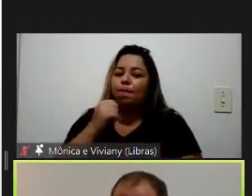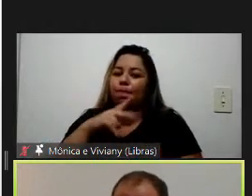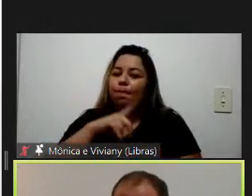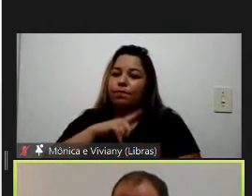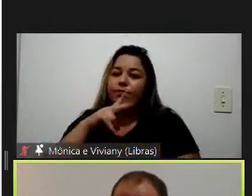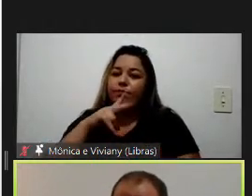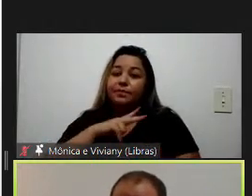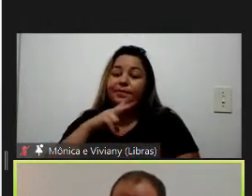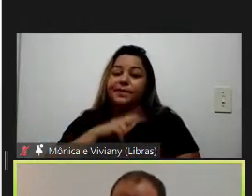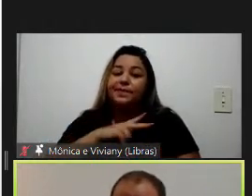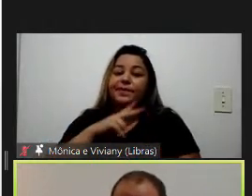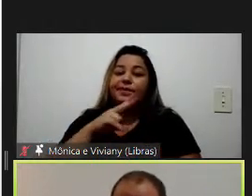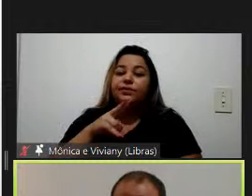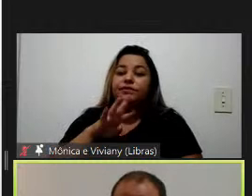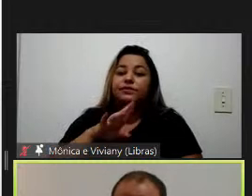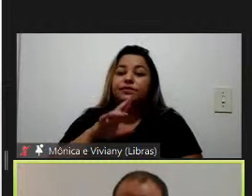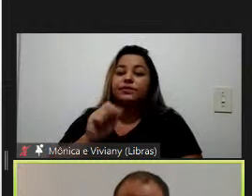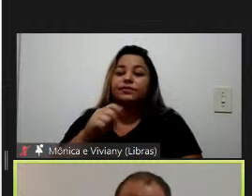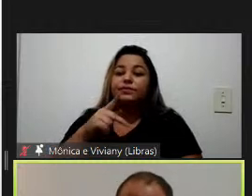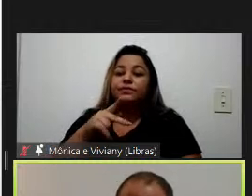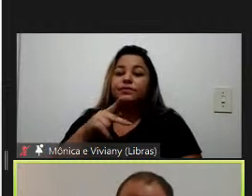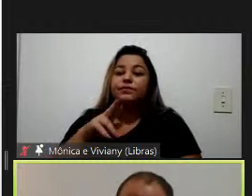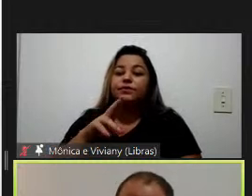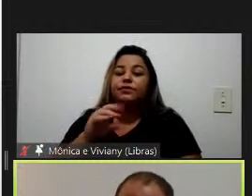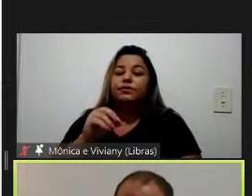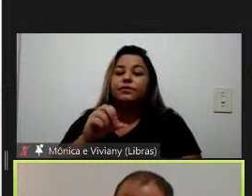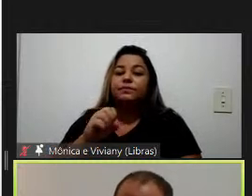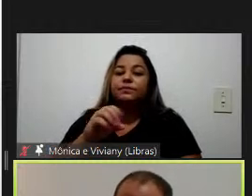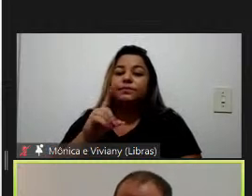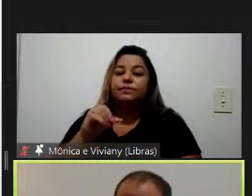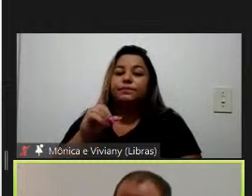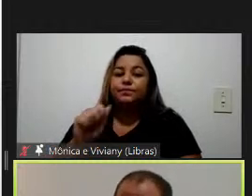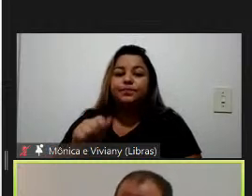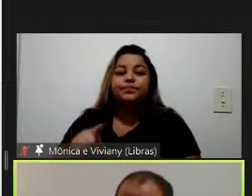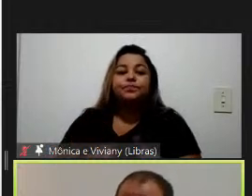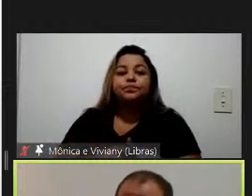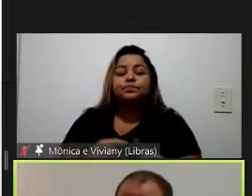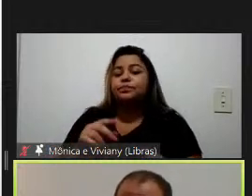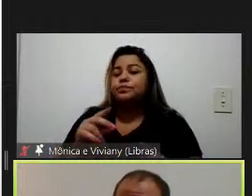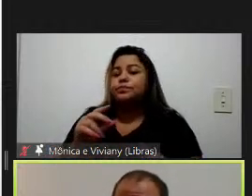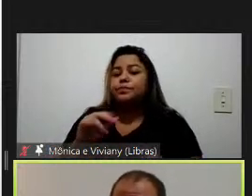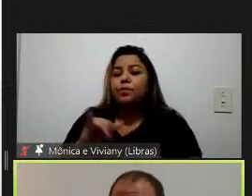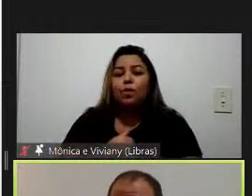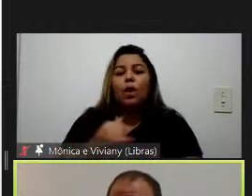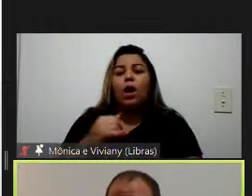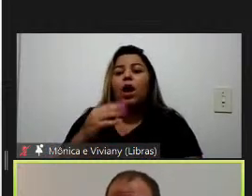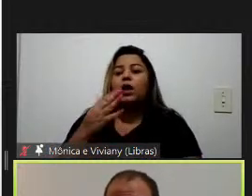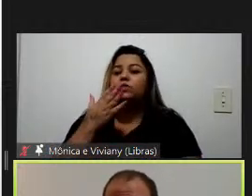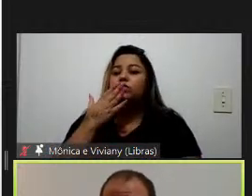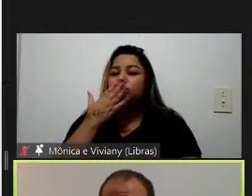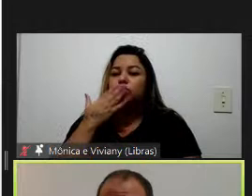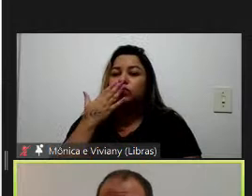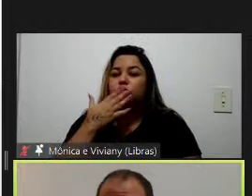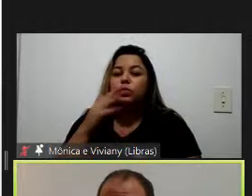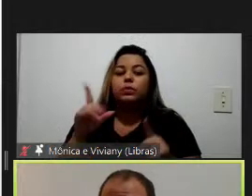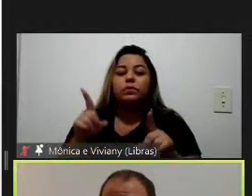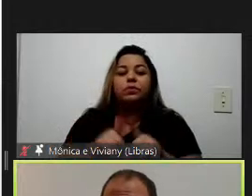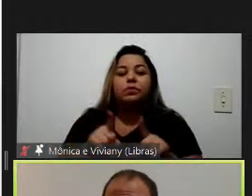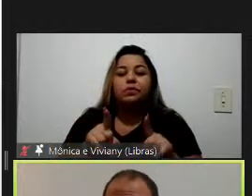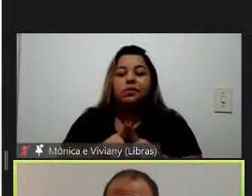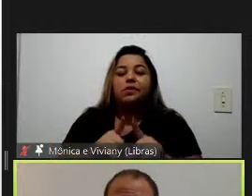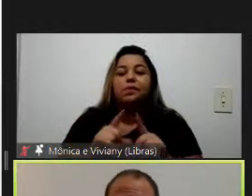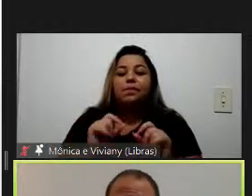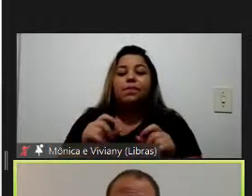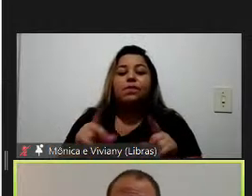fat, sugar, and salt. This development, the global nutrition transition, the transformation in the